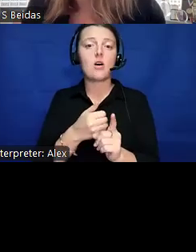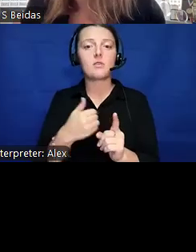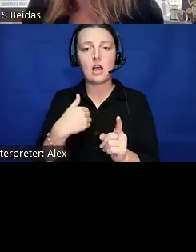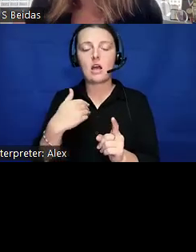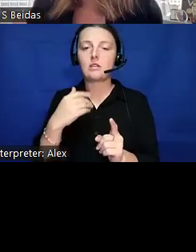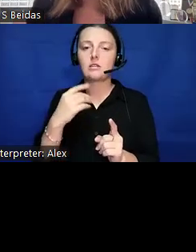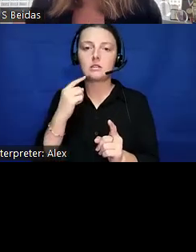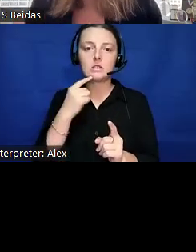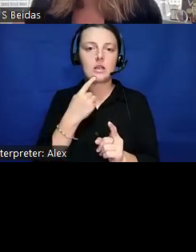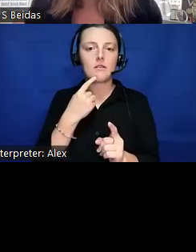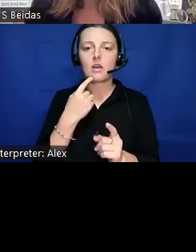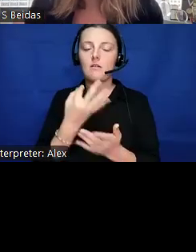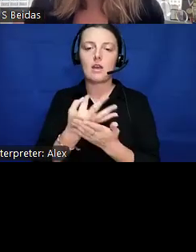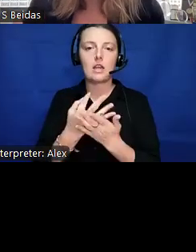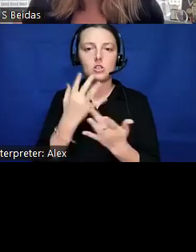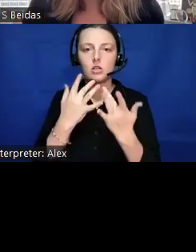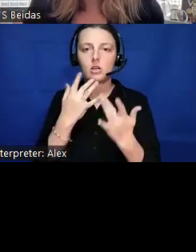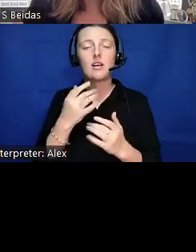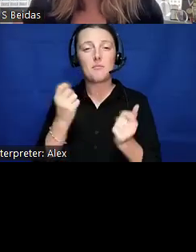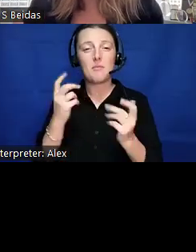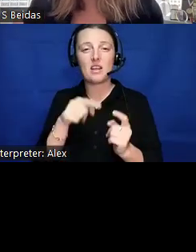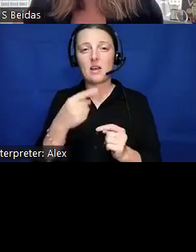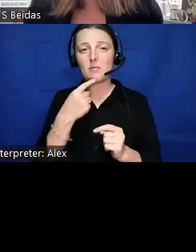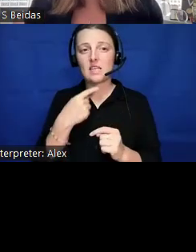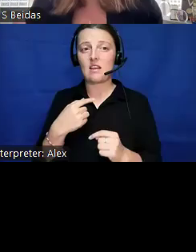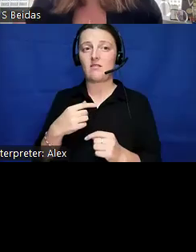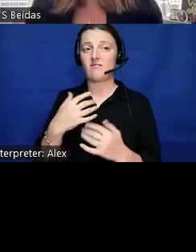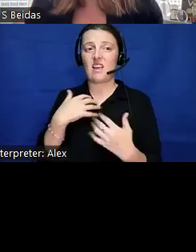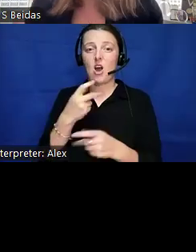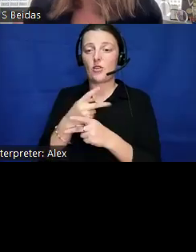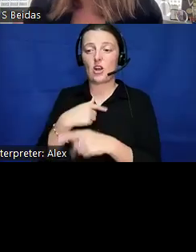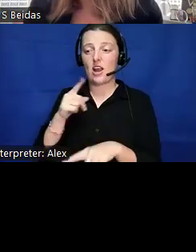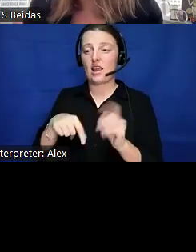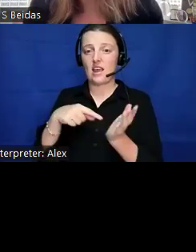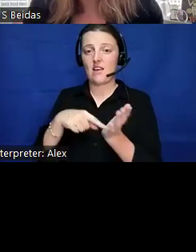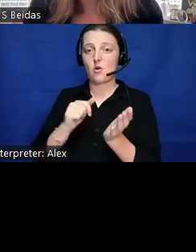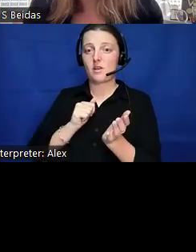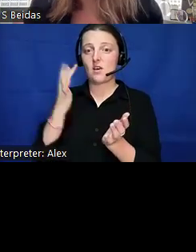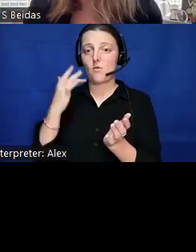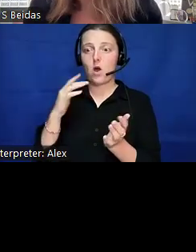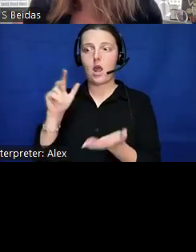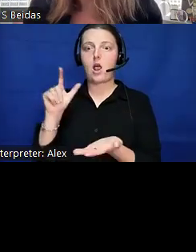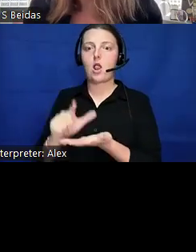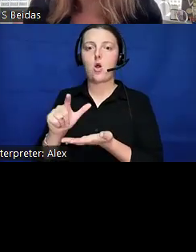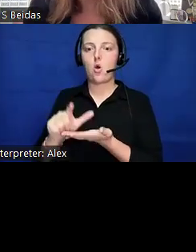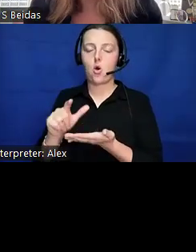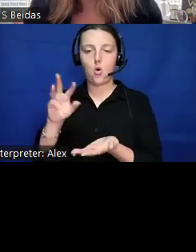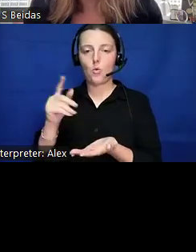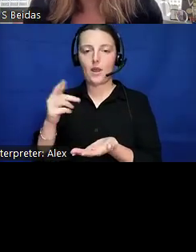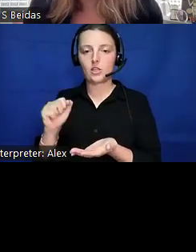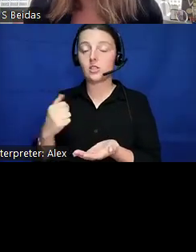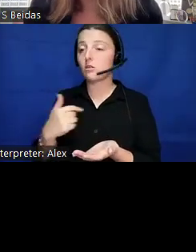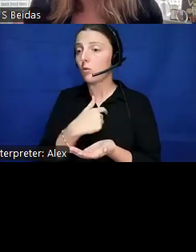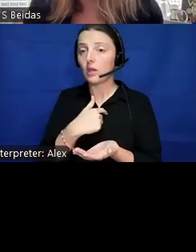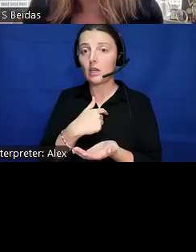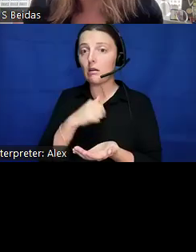care for themselves due to their low wages. And so we didn't go into this study thinking we were going to learn about financial strain and stress,